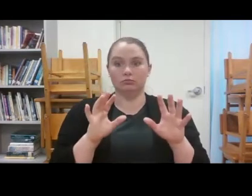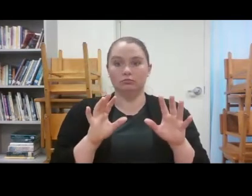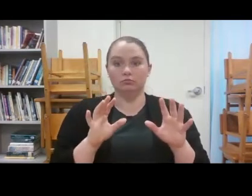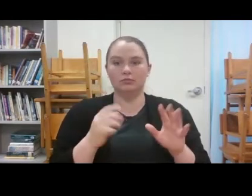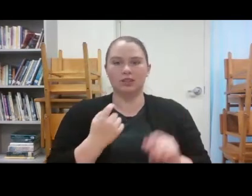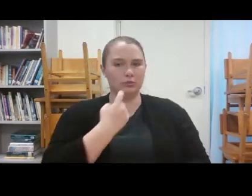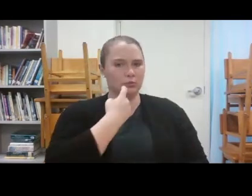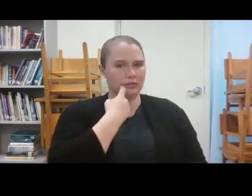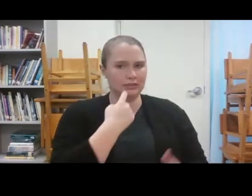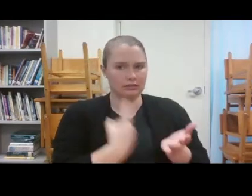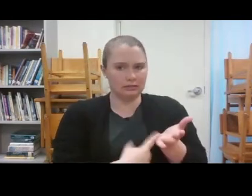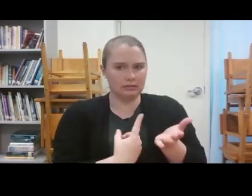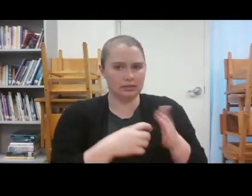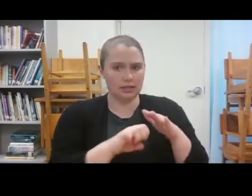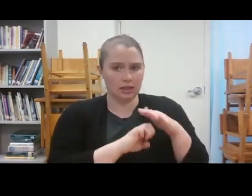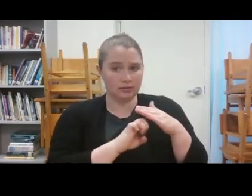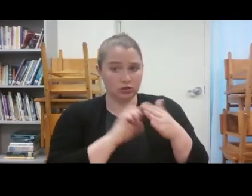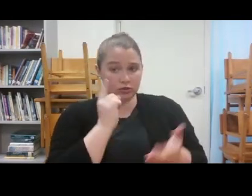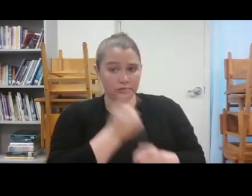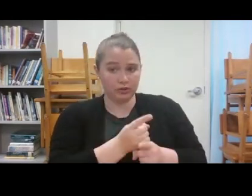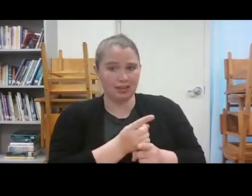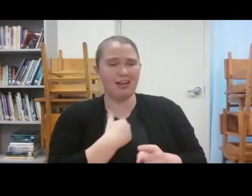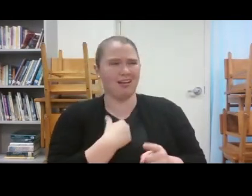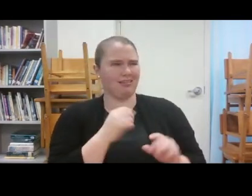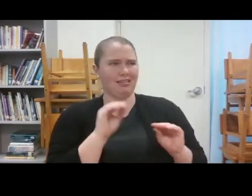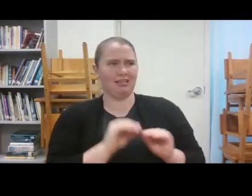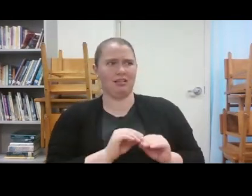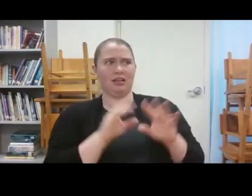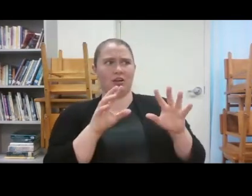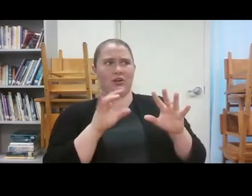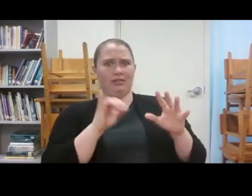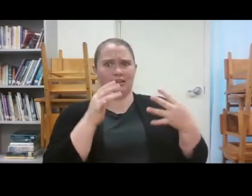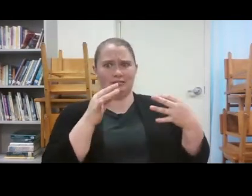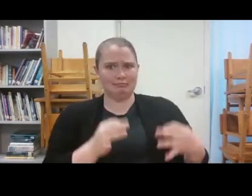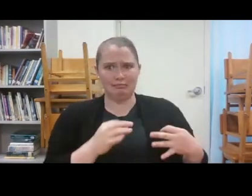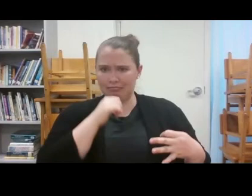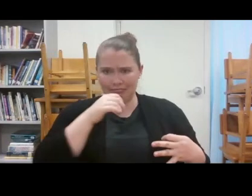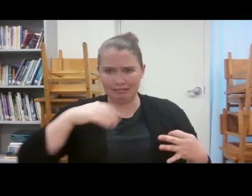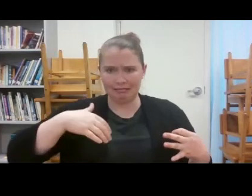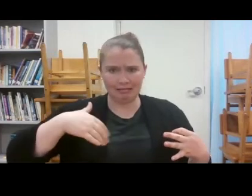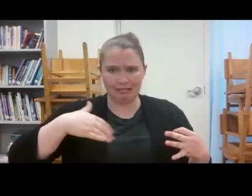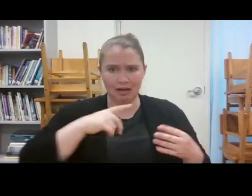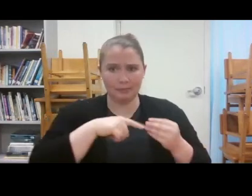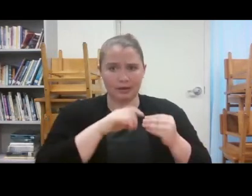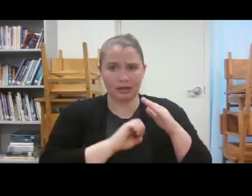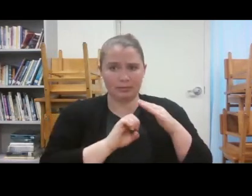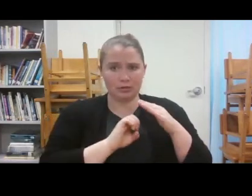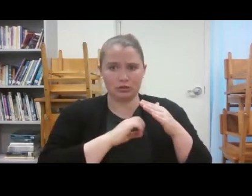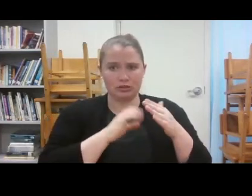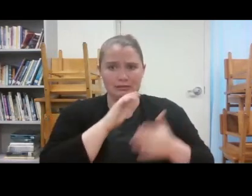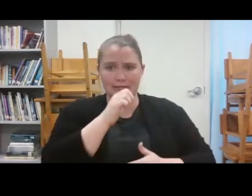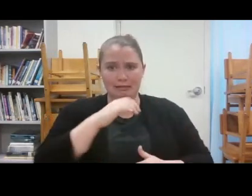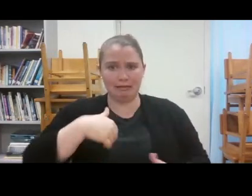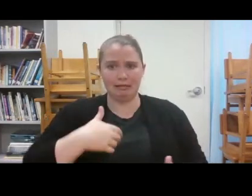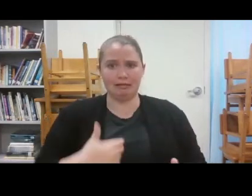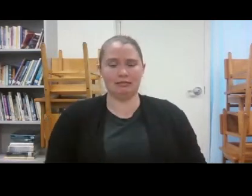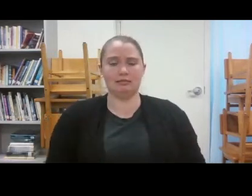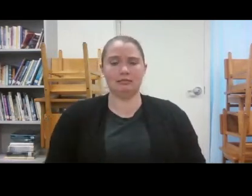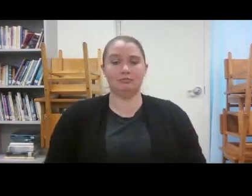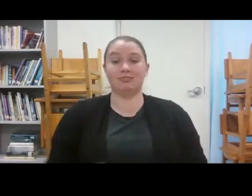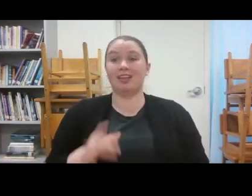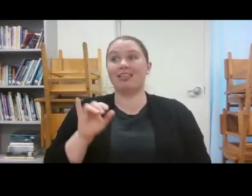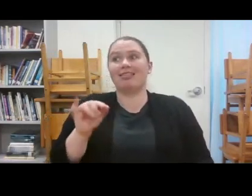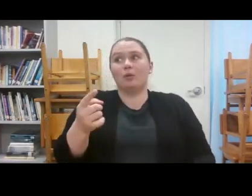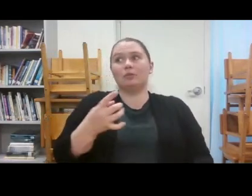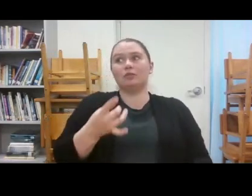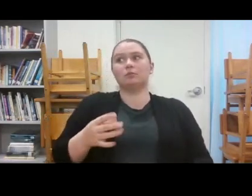the elementaries, right? Yes, ma'am. And I didn't get a clear sense that we had made a decision about the elementaries. And that one's a little